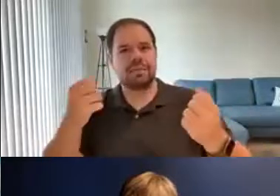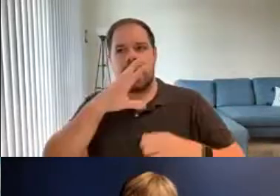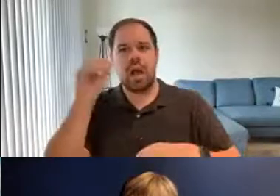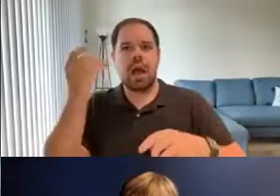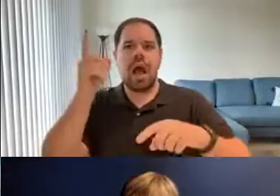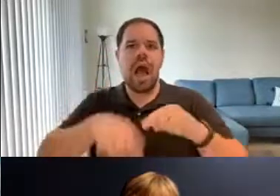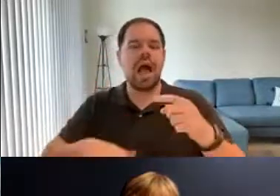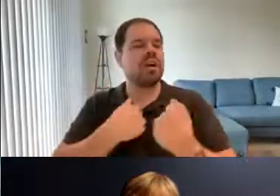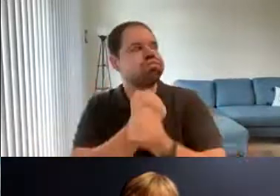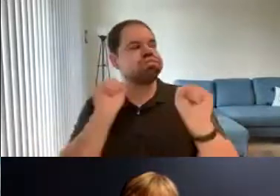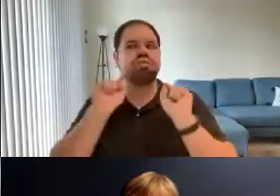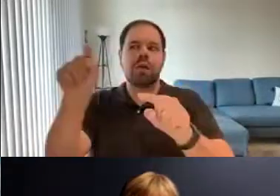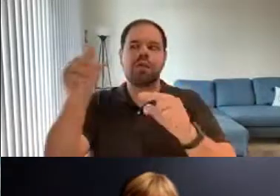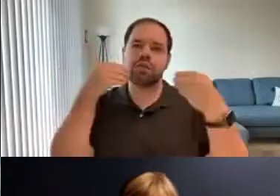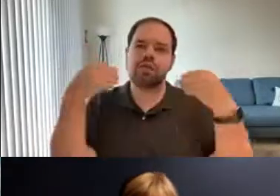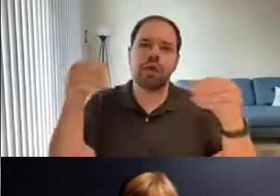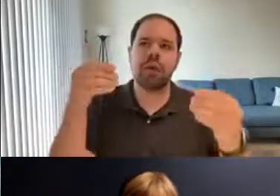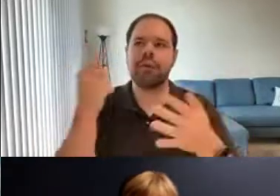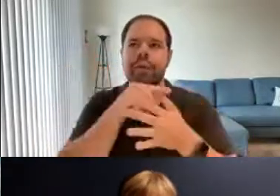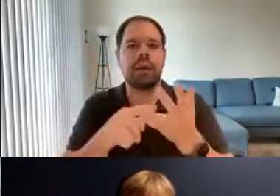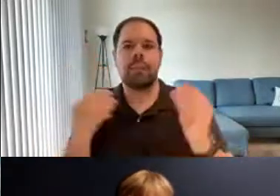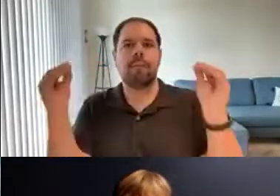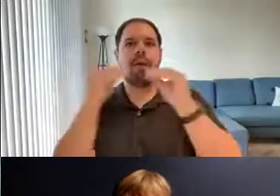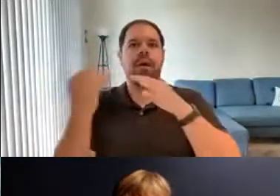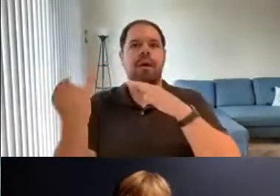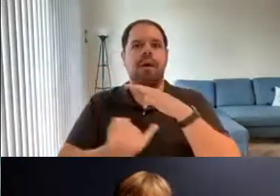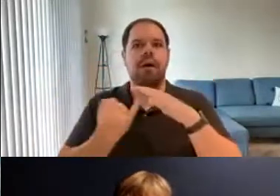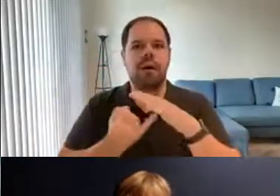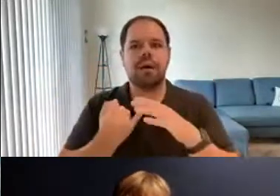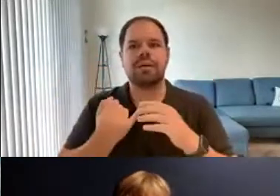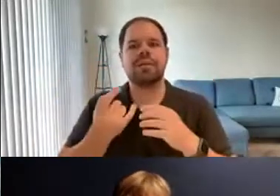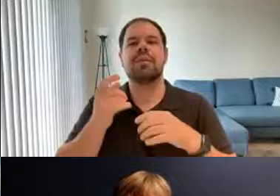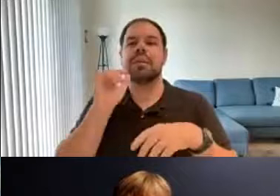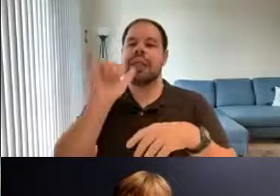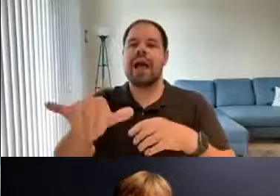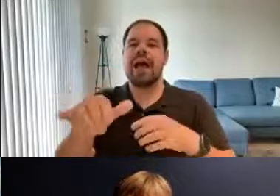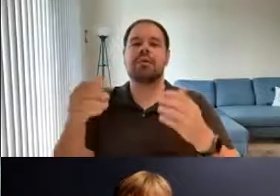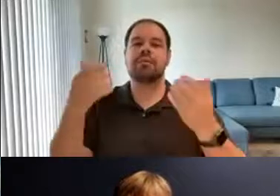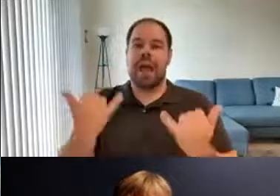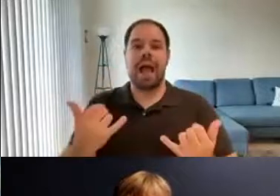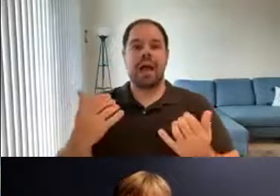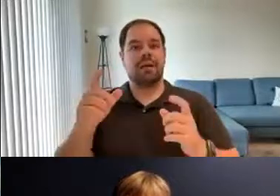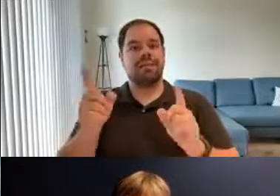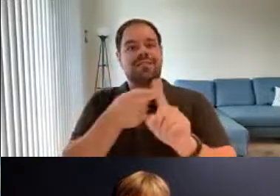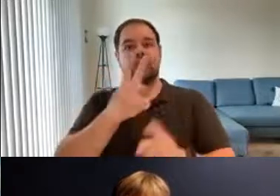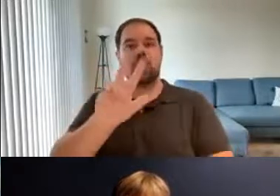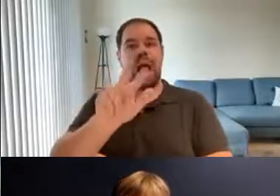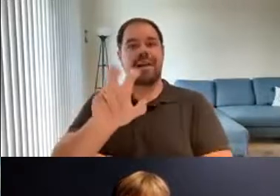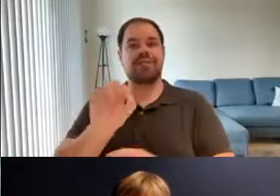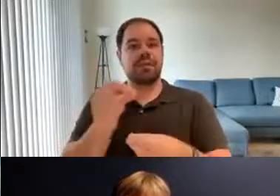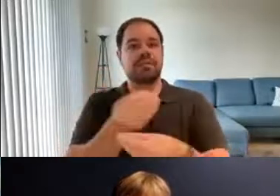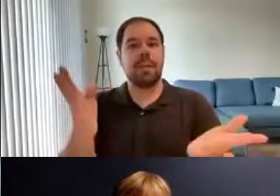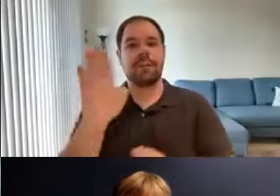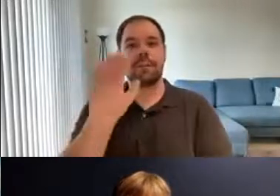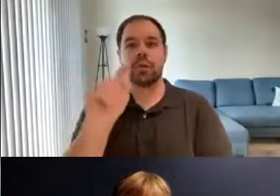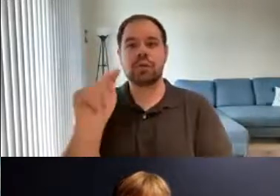have a home care provider and they're living in that environment, they may be limited in what they can do going out to the store, et cetera, because everybody in the